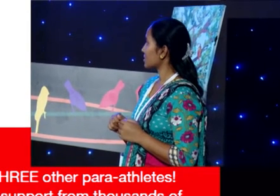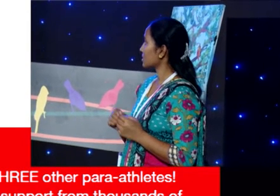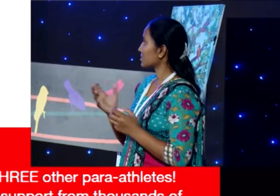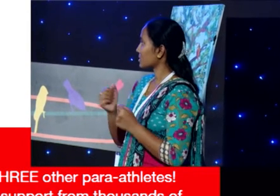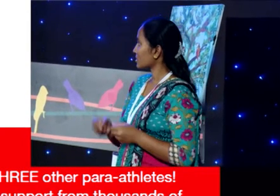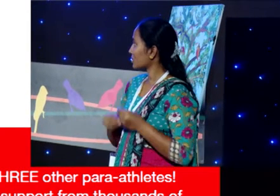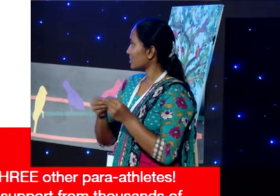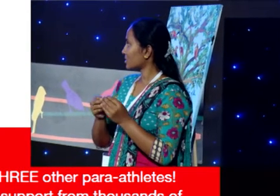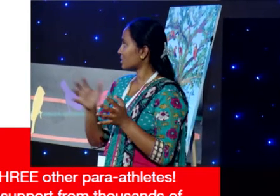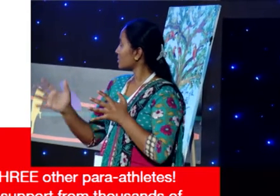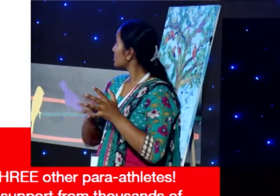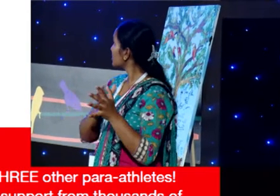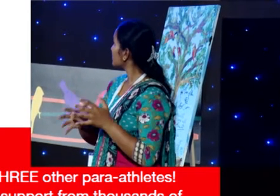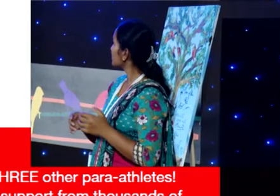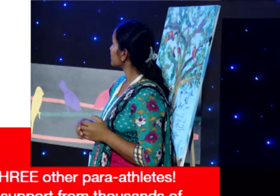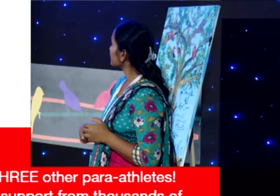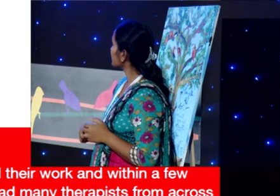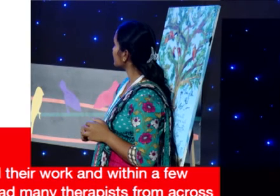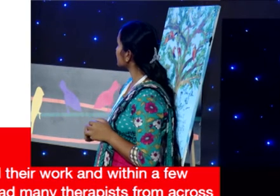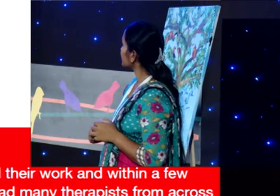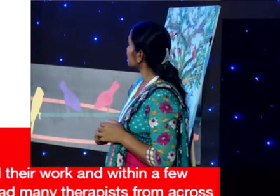by just a story.